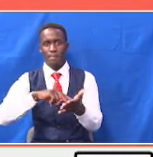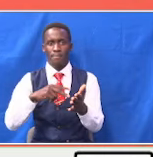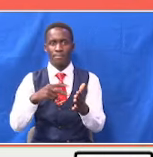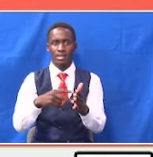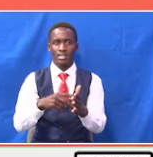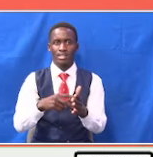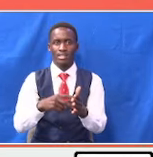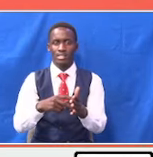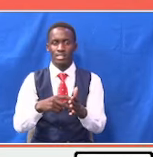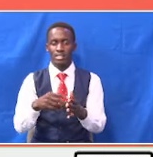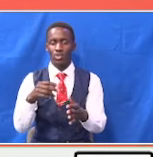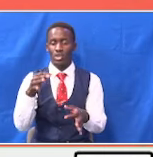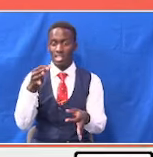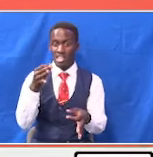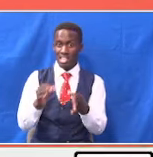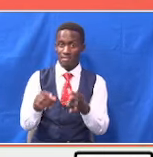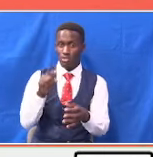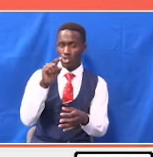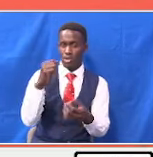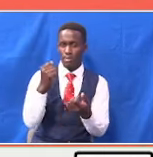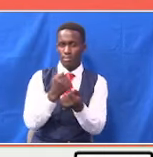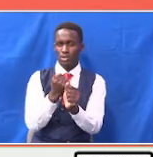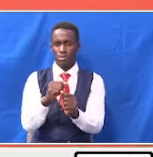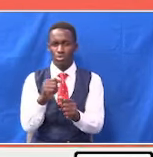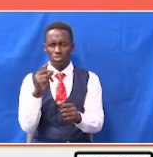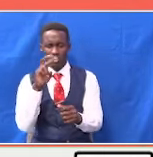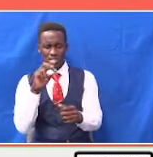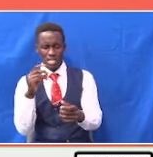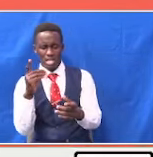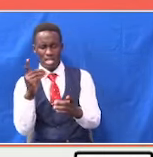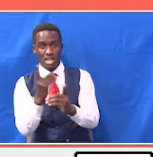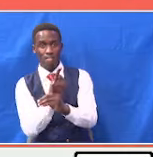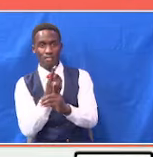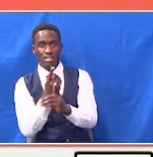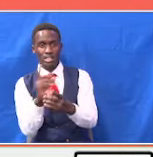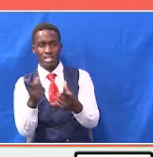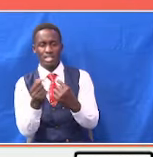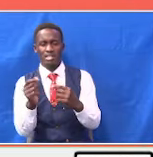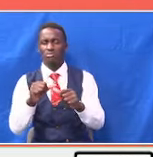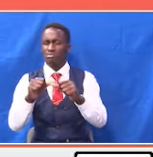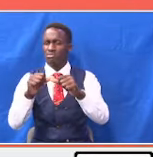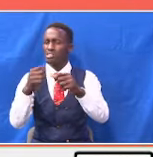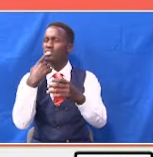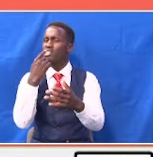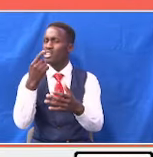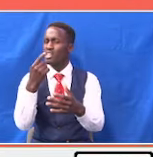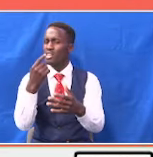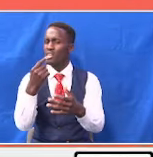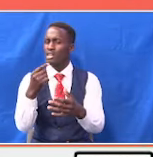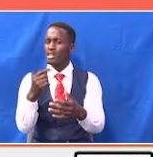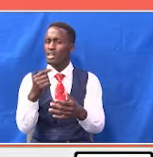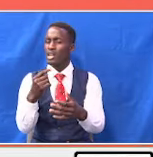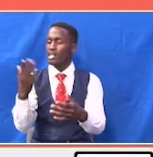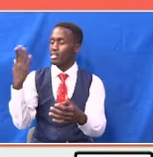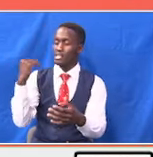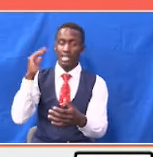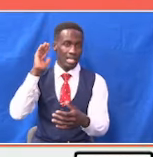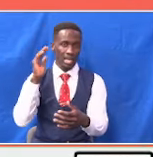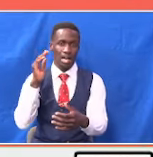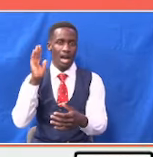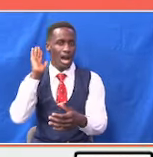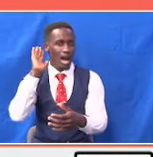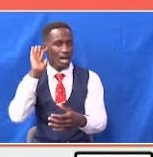question. So if you cannot notice the difference and you still say, and I heard the president said